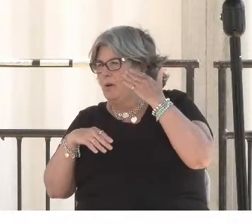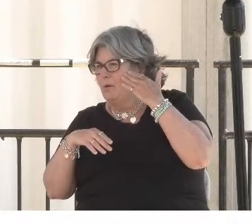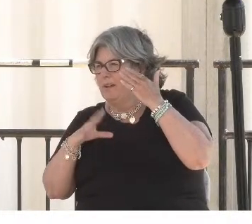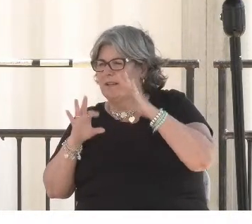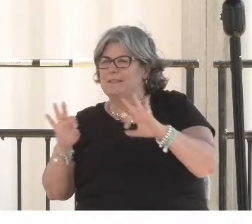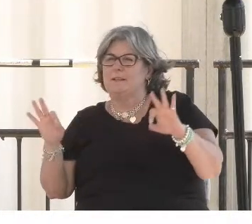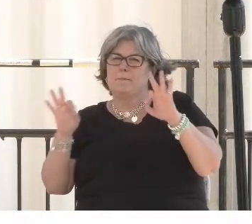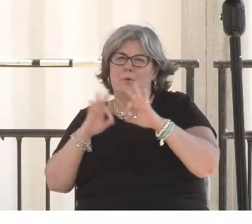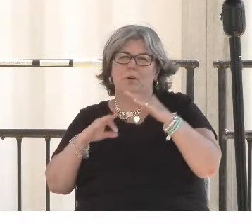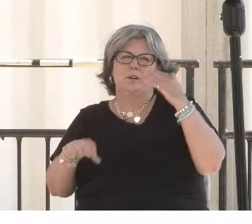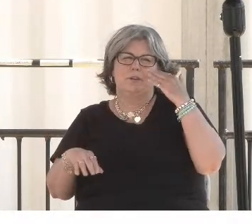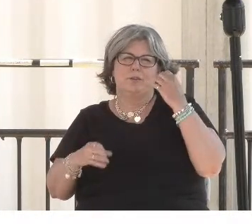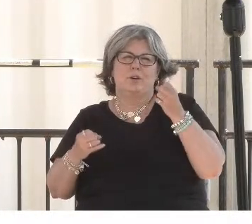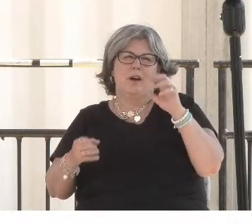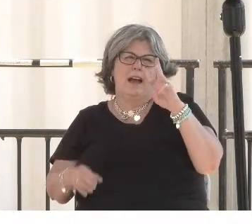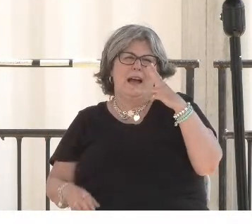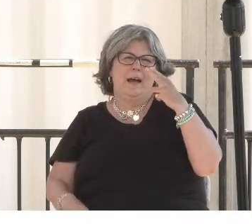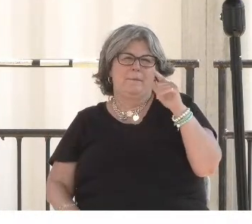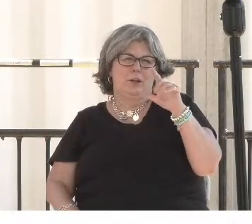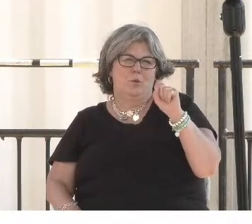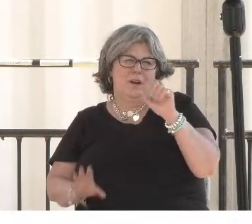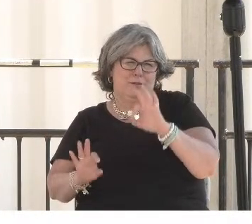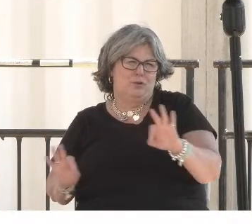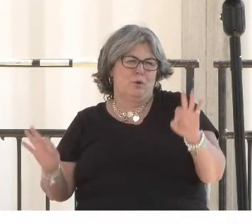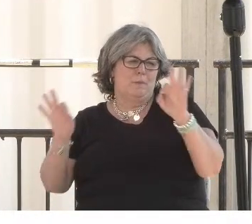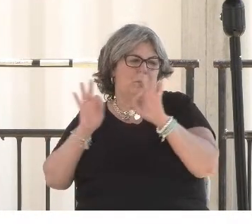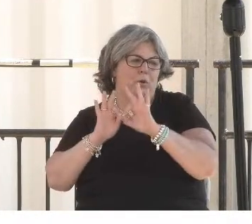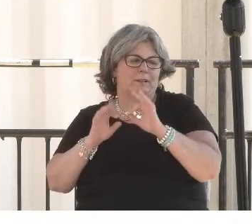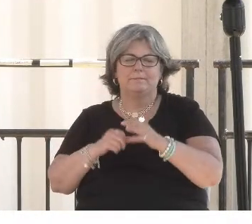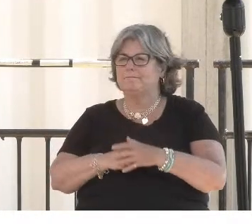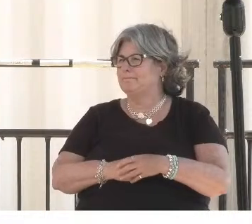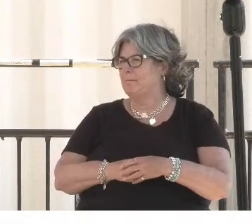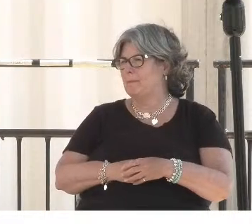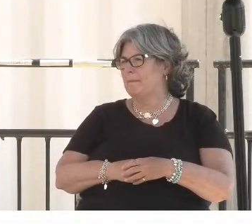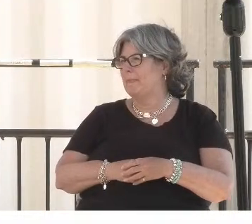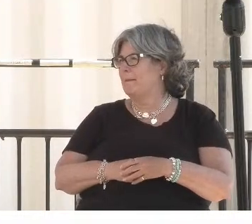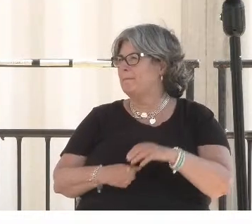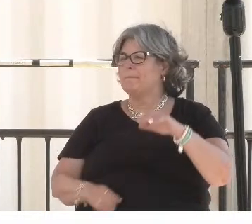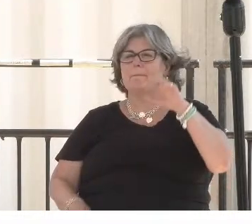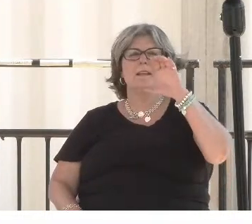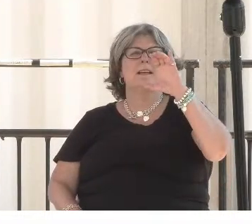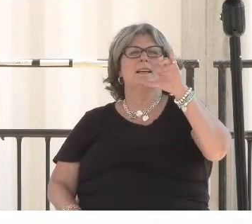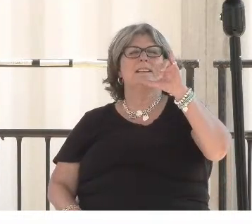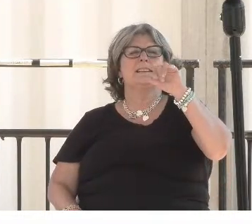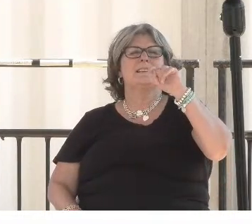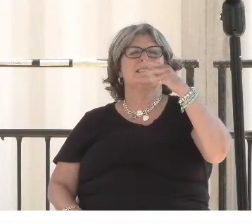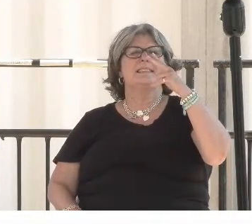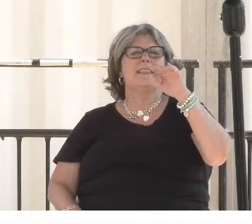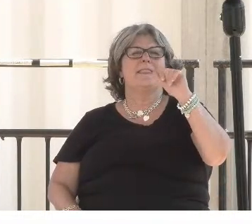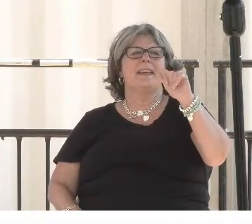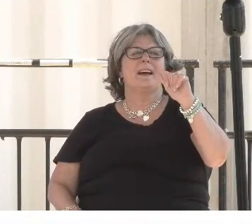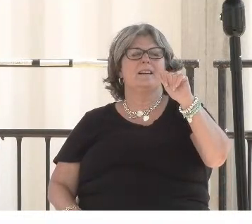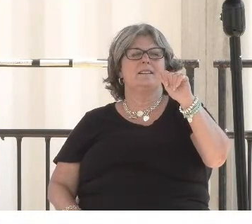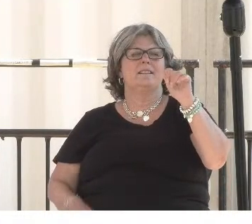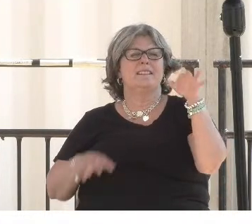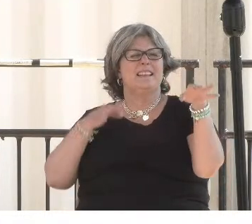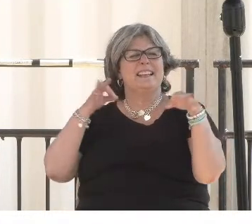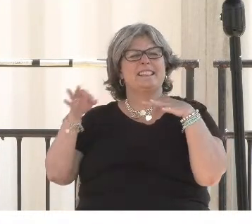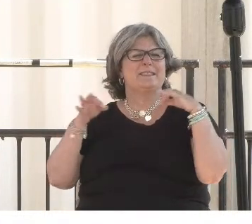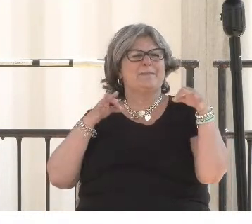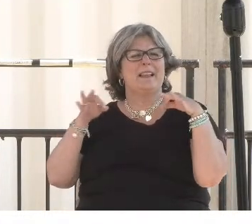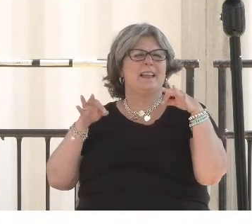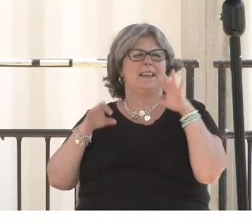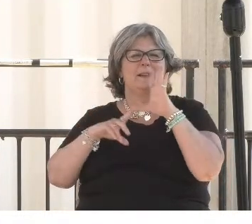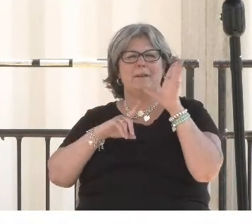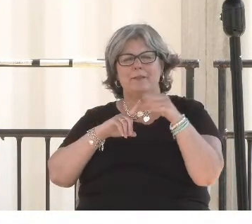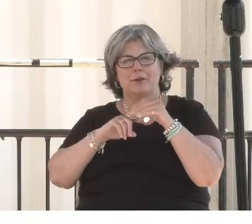is hugely vital. Let me ask Cynthia, tell me about sort of the